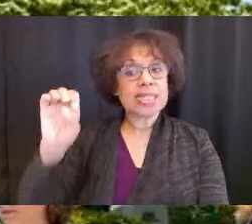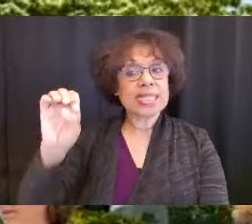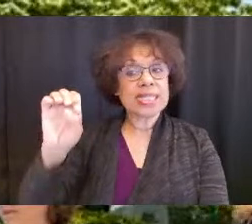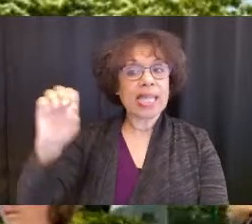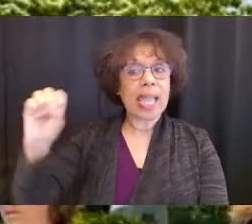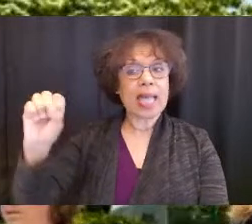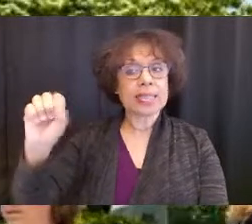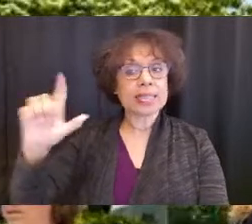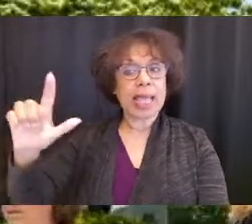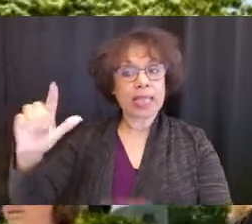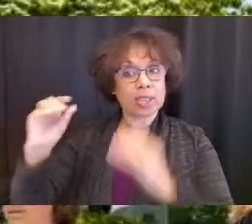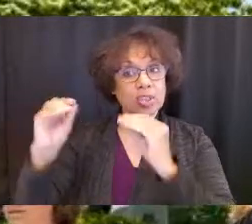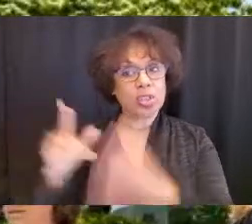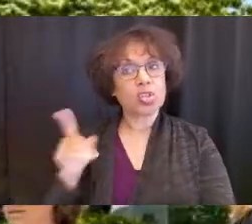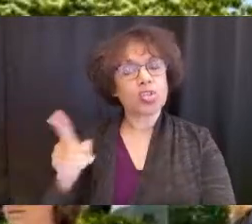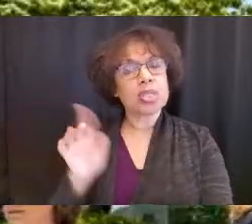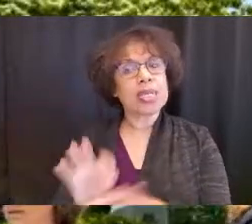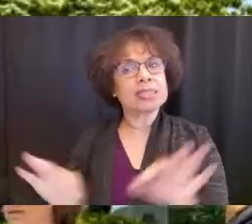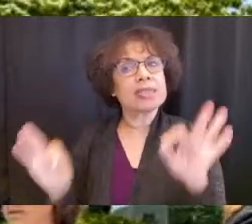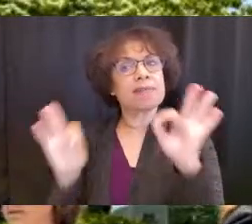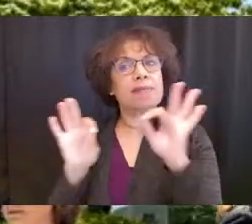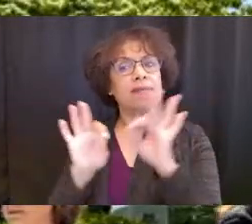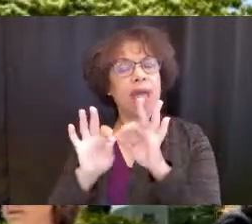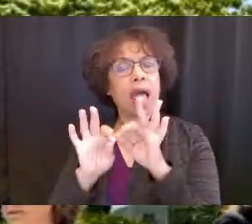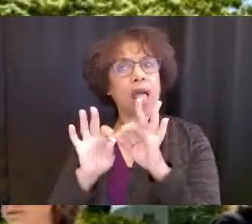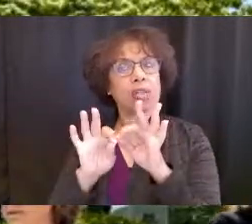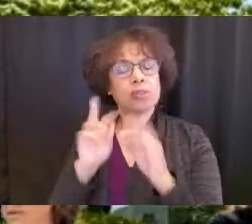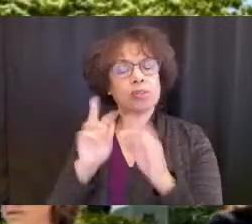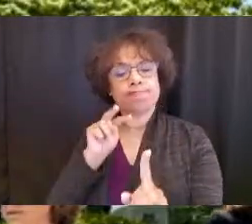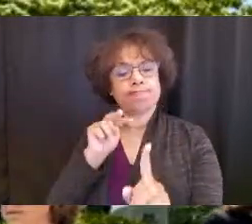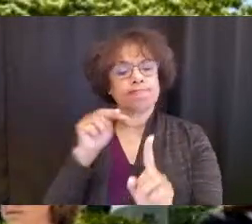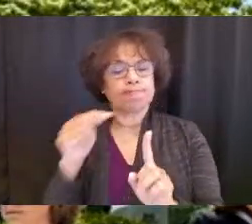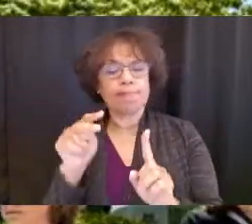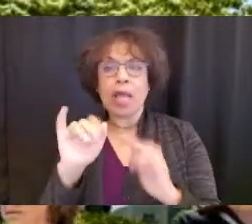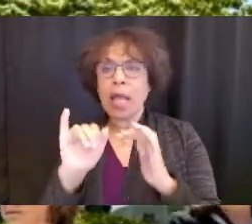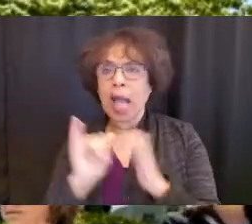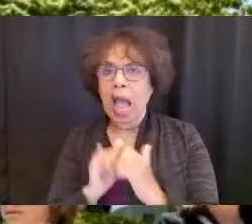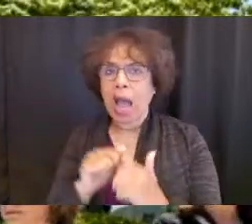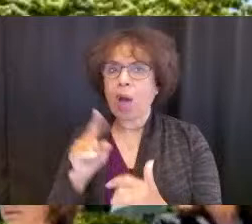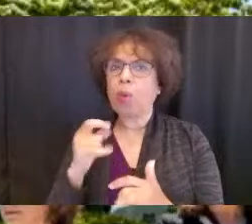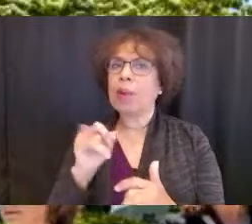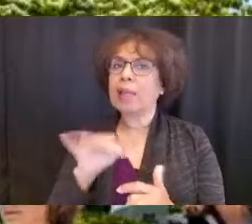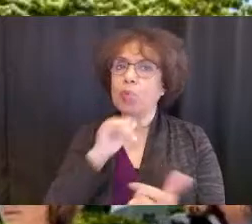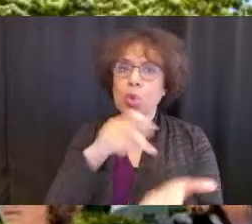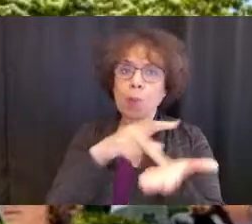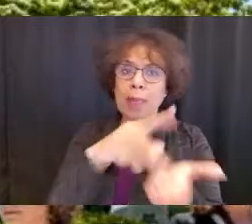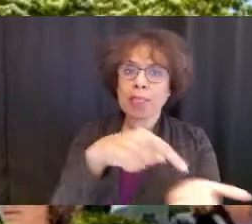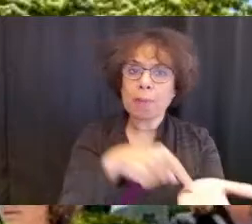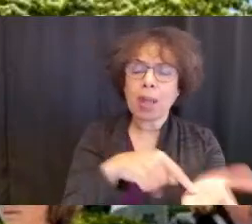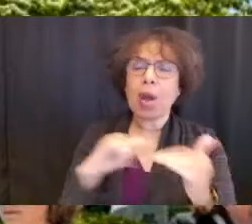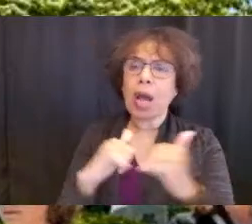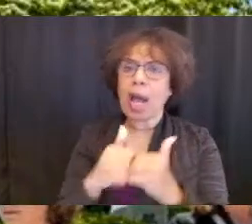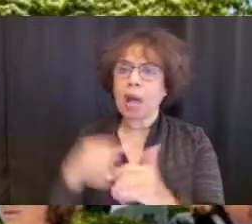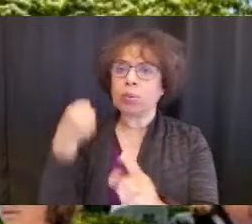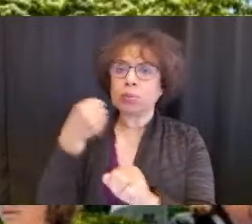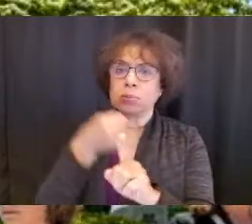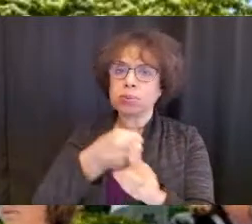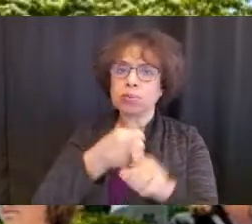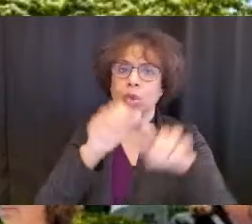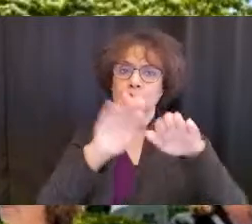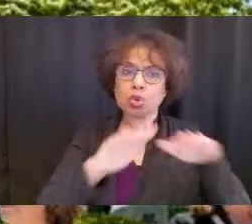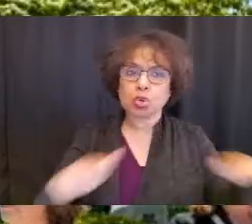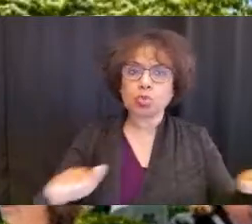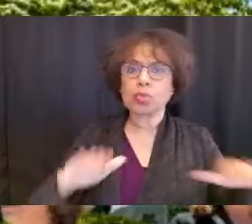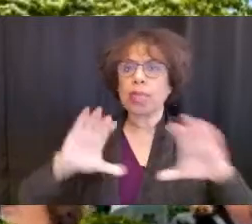she has some valuable insight into how default would impact our kids, our classrooms, and our